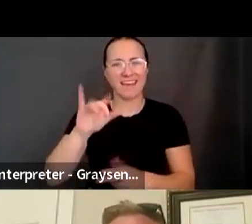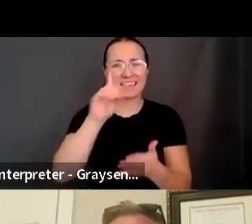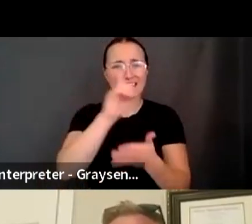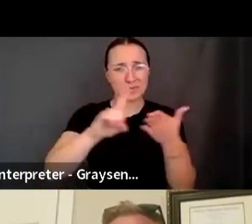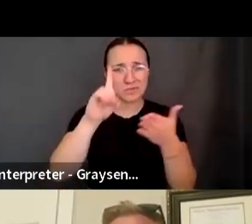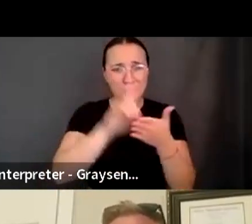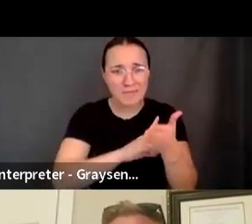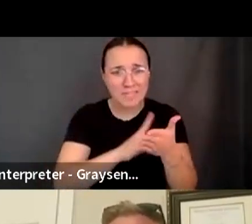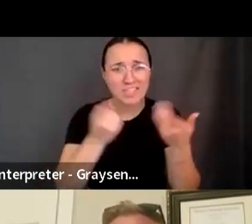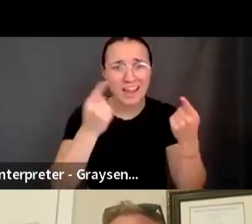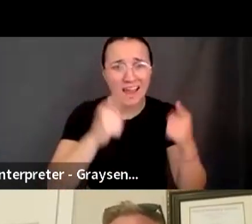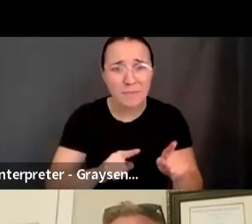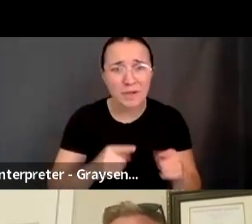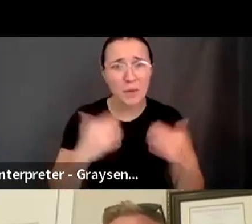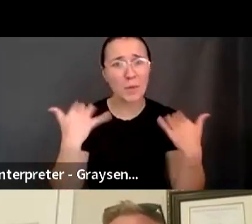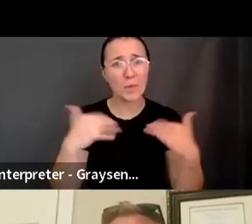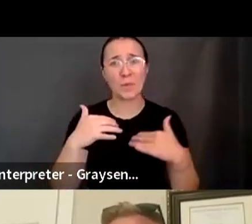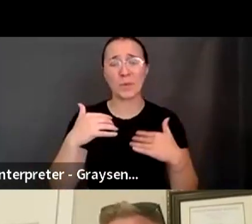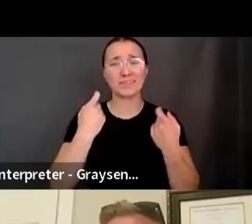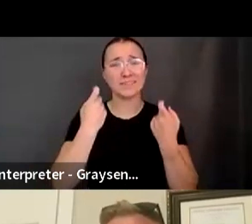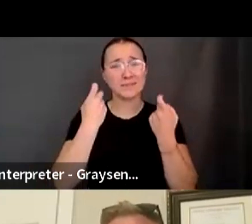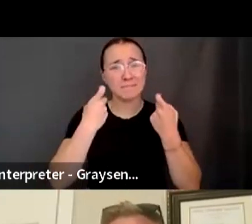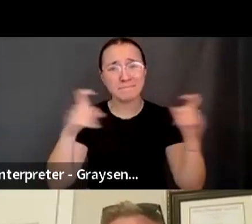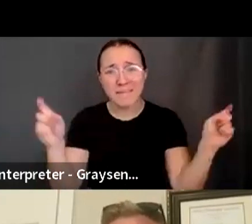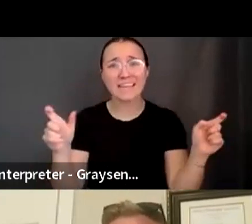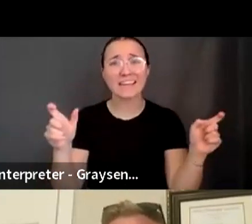on, man, we've got big problems.